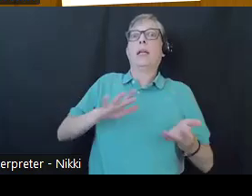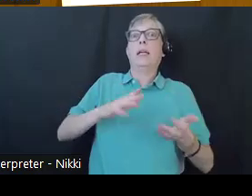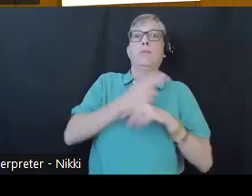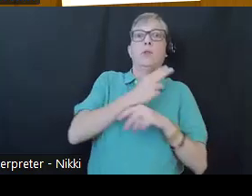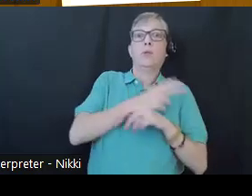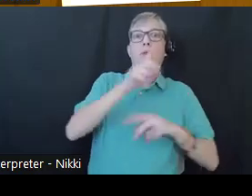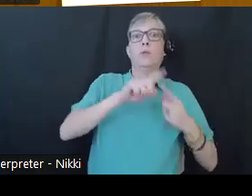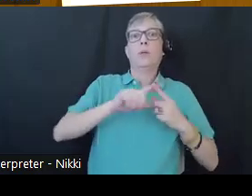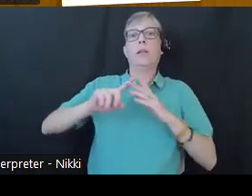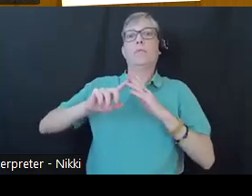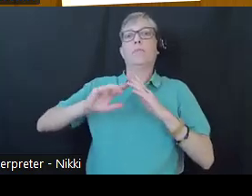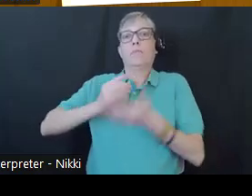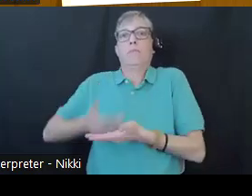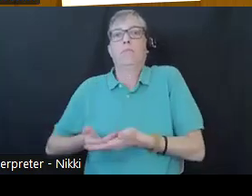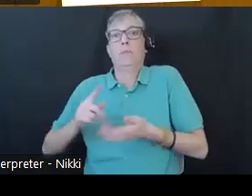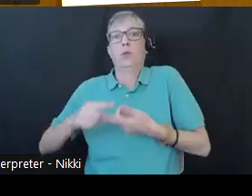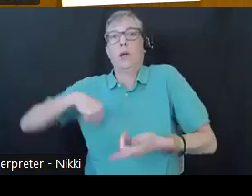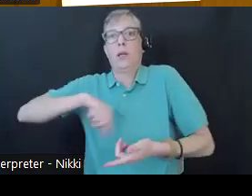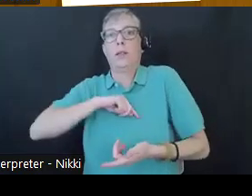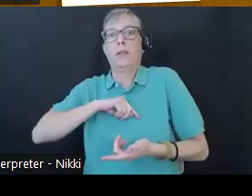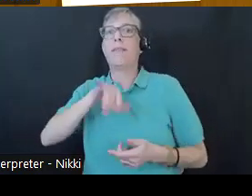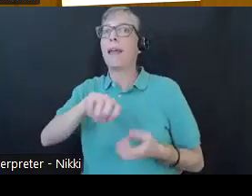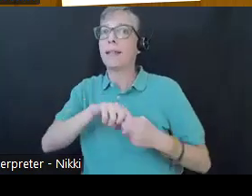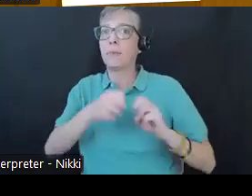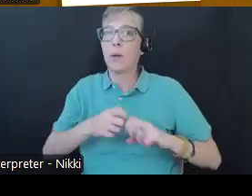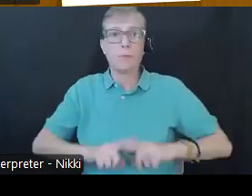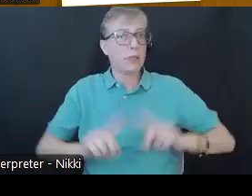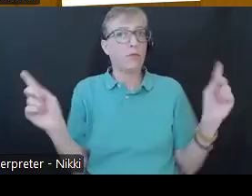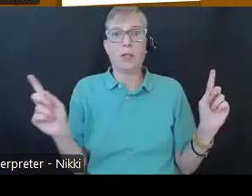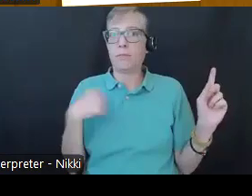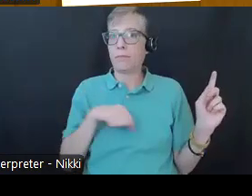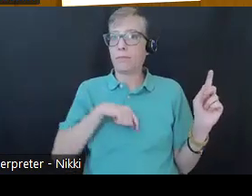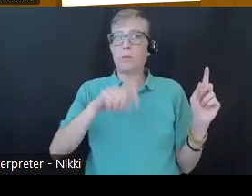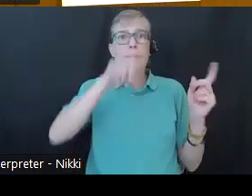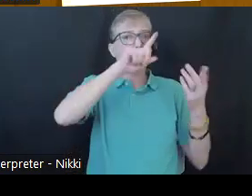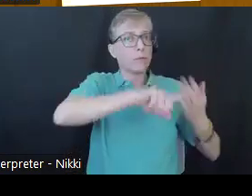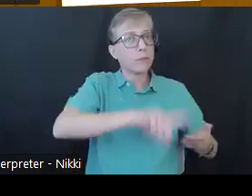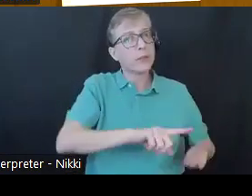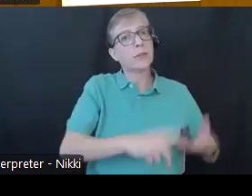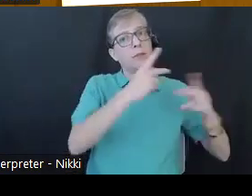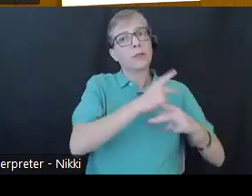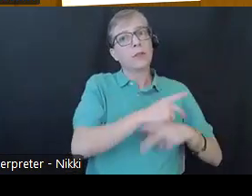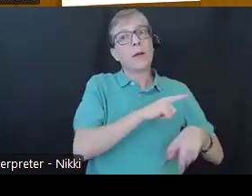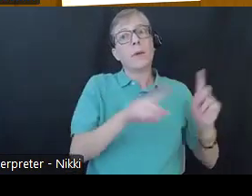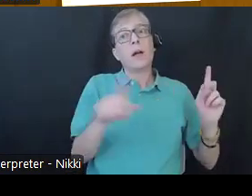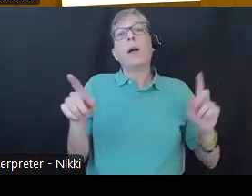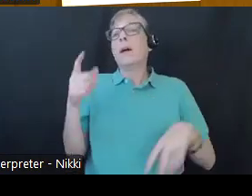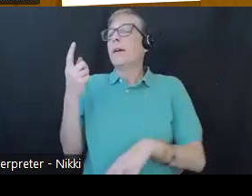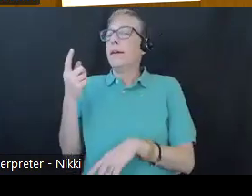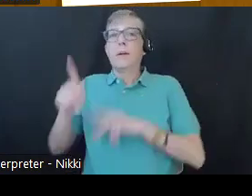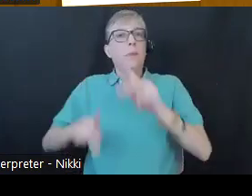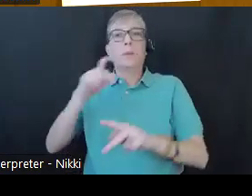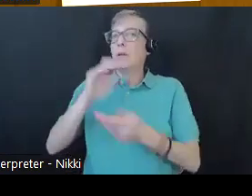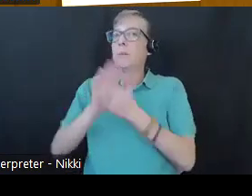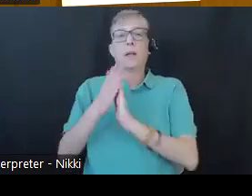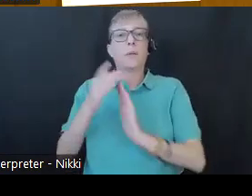opioids. That is a problem that we need to figure out. But in general, people are not becoming addicted to opioids because they got a burn injury and